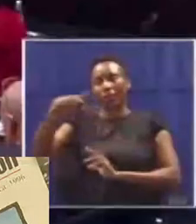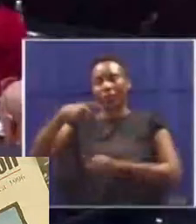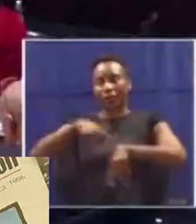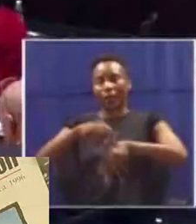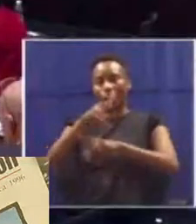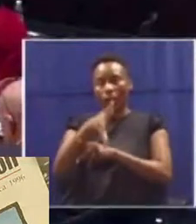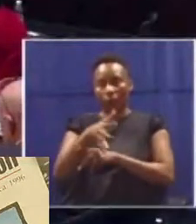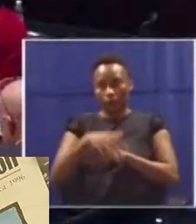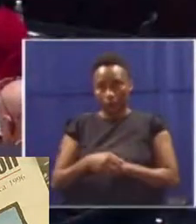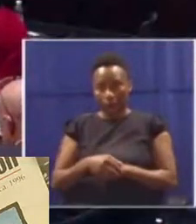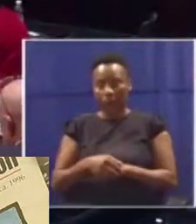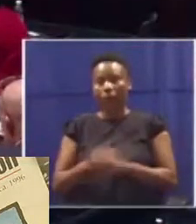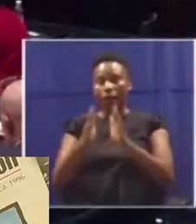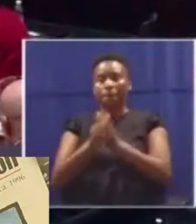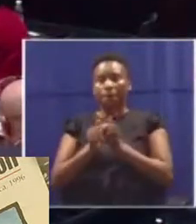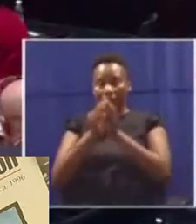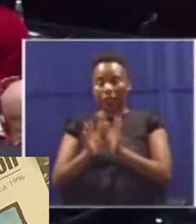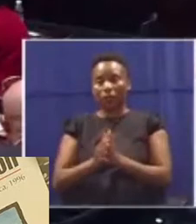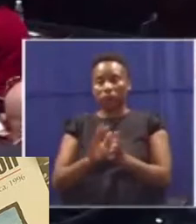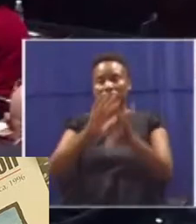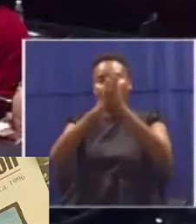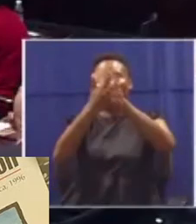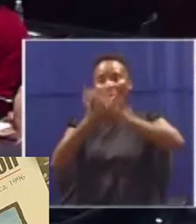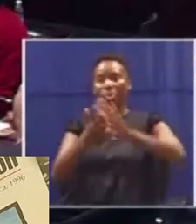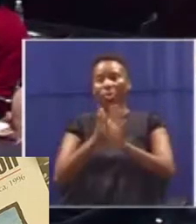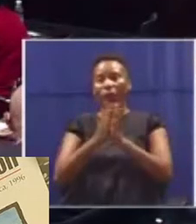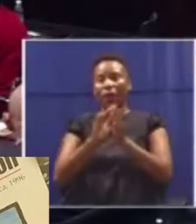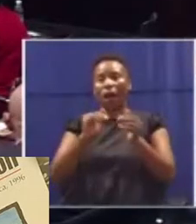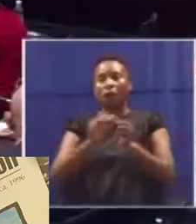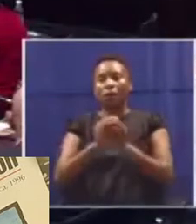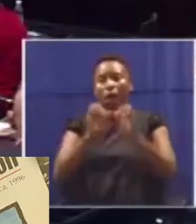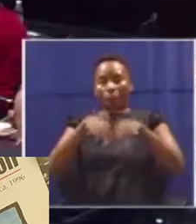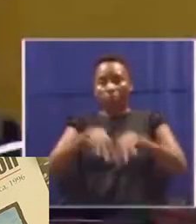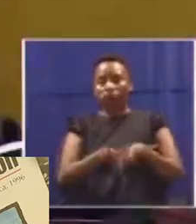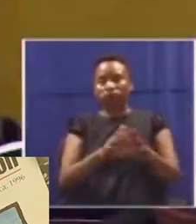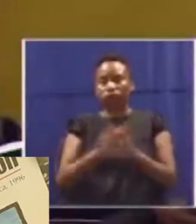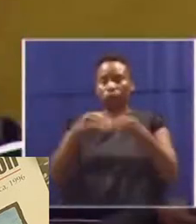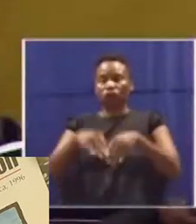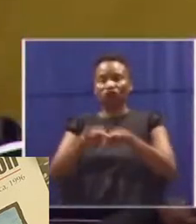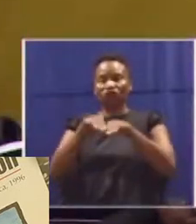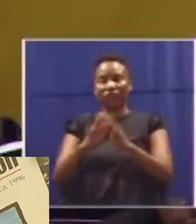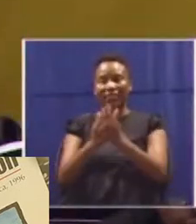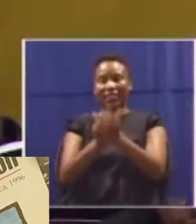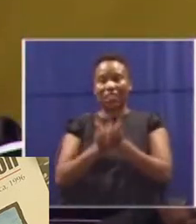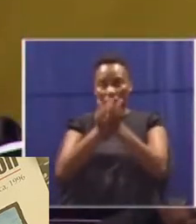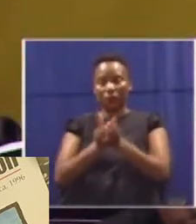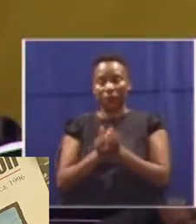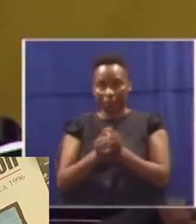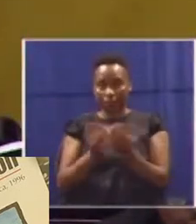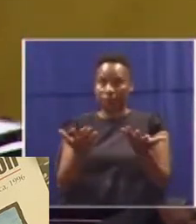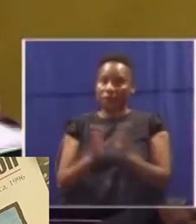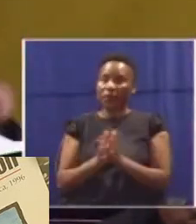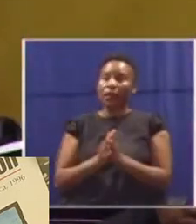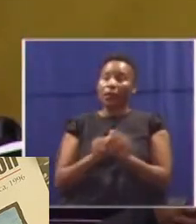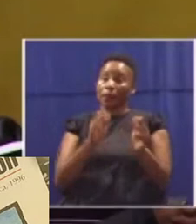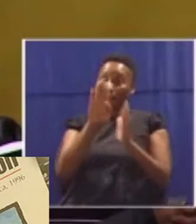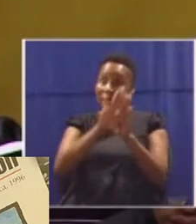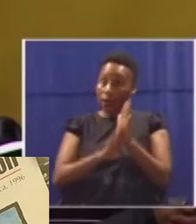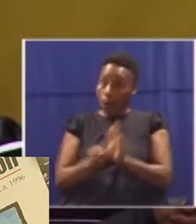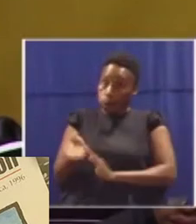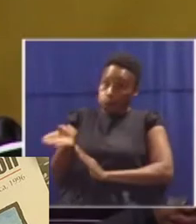Marine Pollution Prevention of Pollution from Ships Amendment Bill. The bill will be sent to the National Council of Provinces for concurrence.